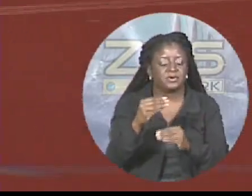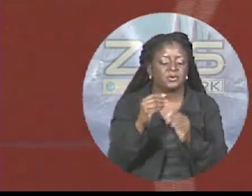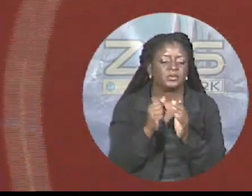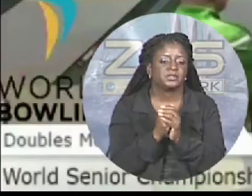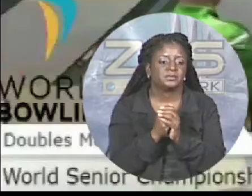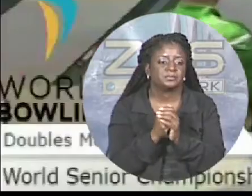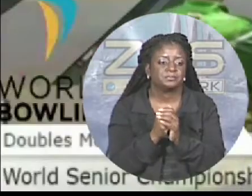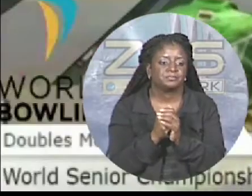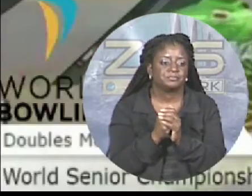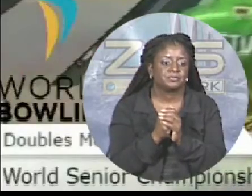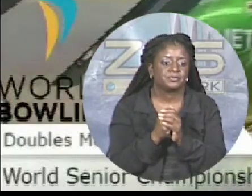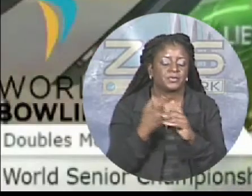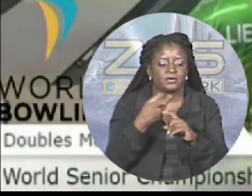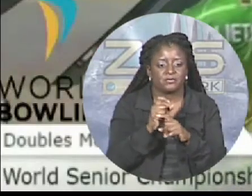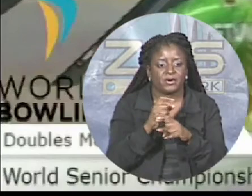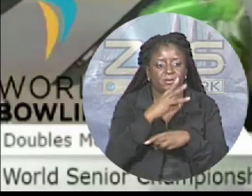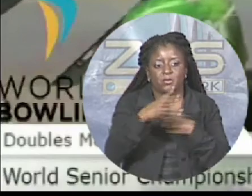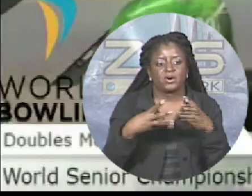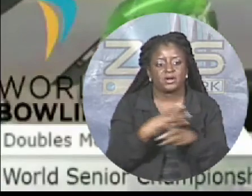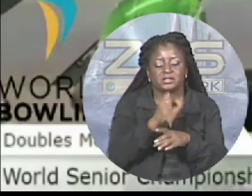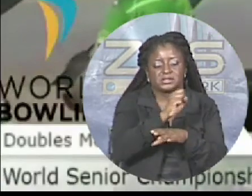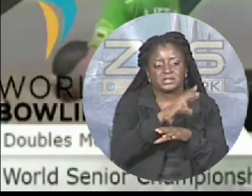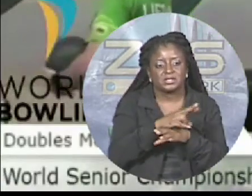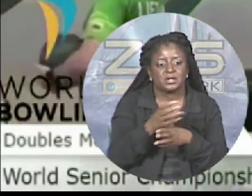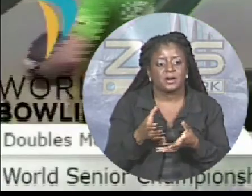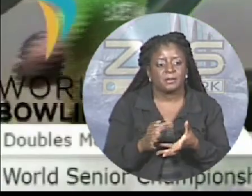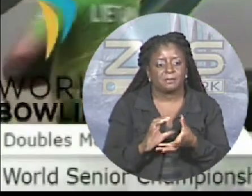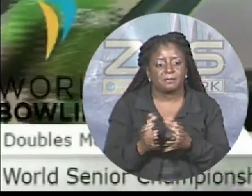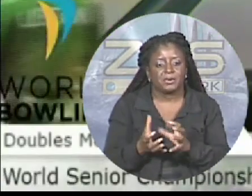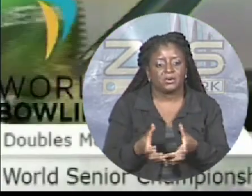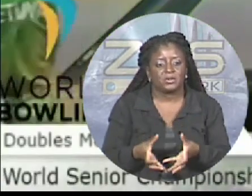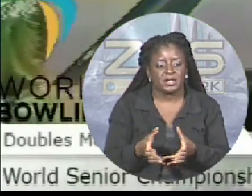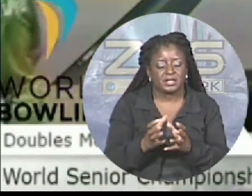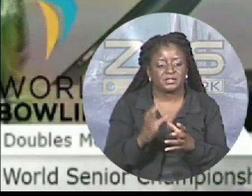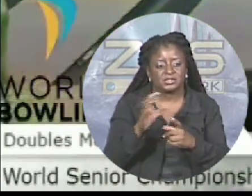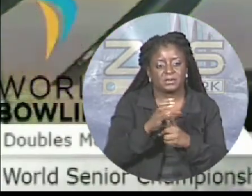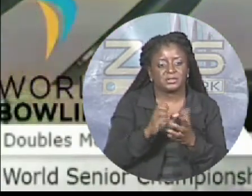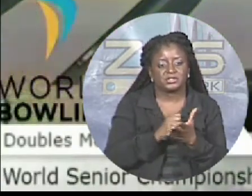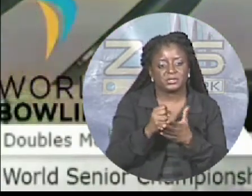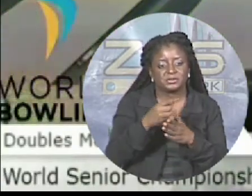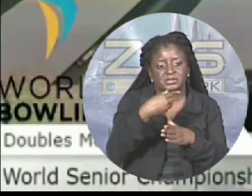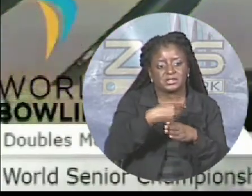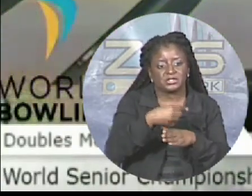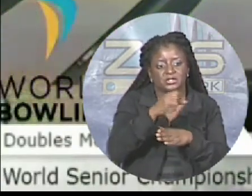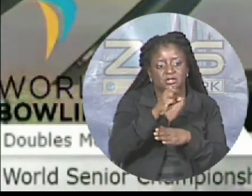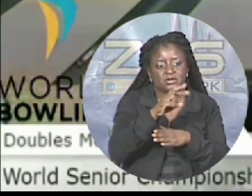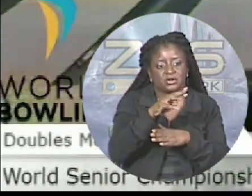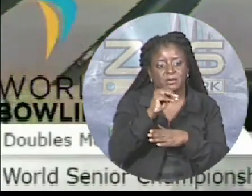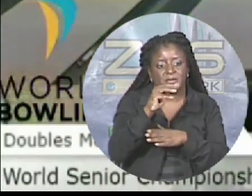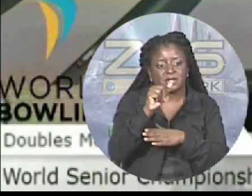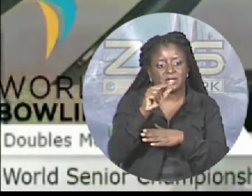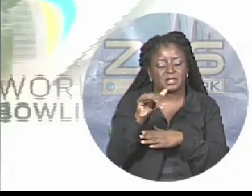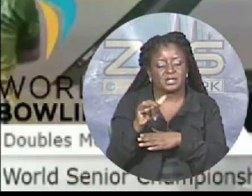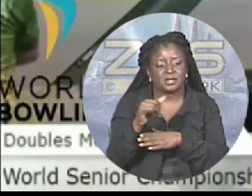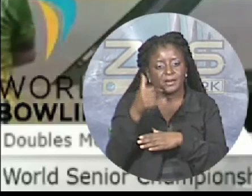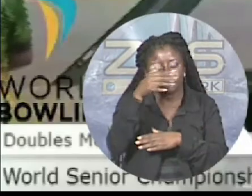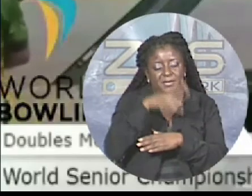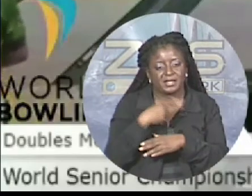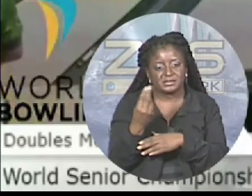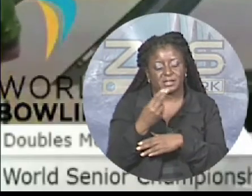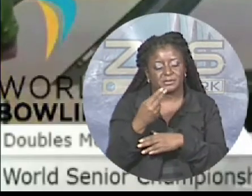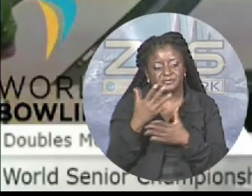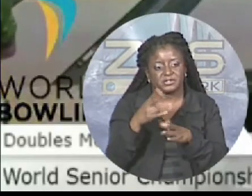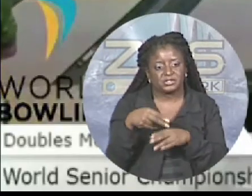Charles Fisher. From the World Senior Bowling Championships in Germany, men's doubles finishing up today with Group B, Charles Johnson and